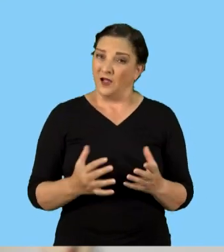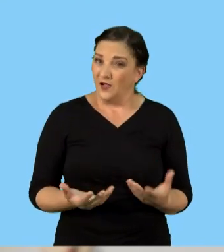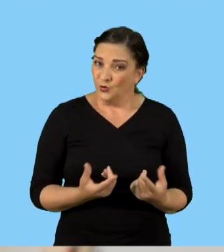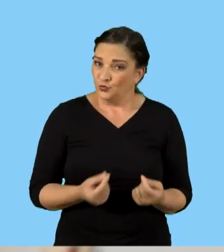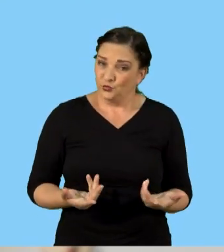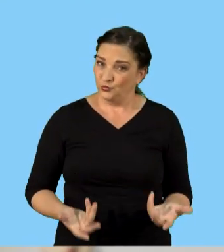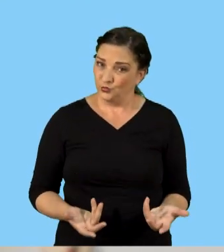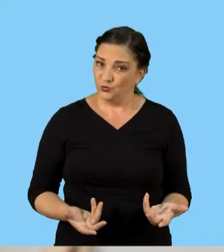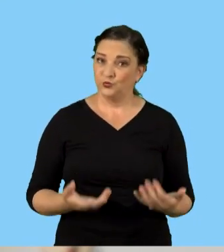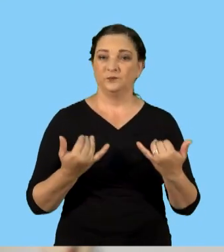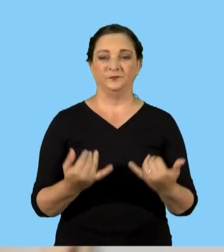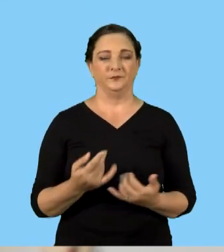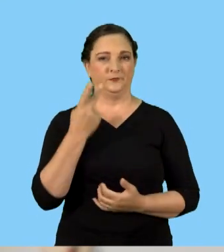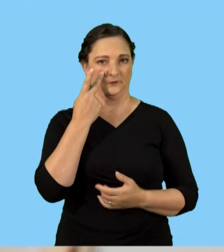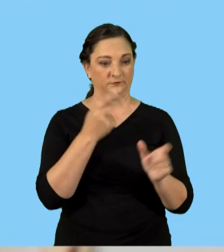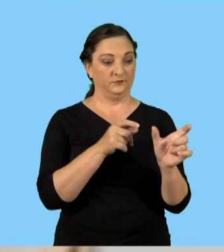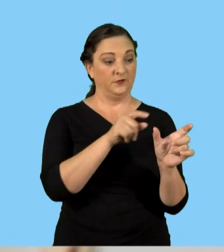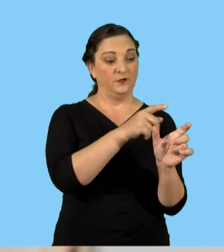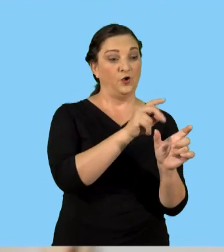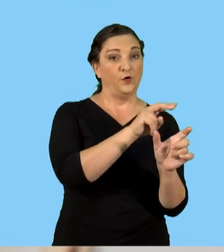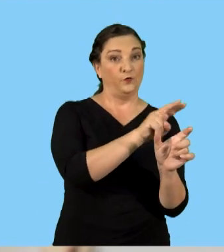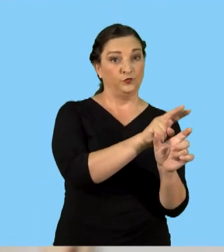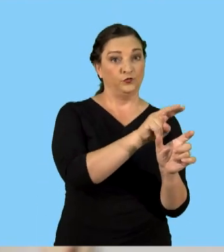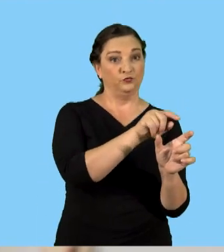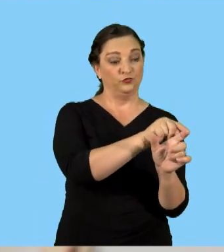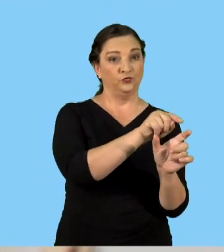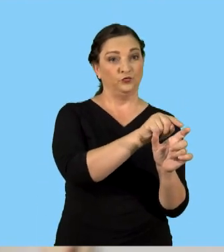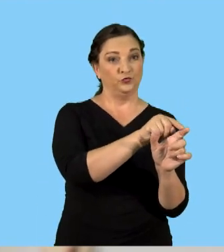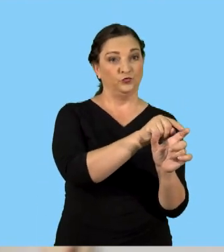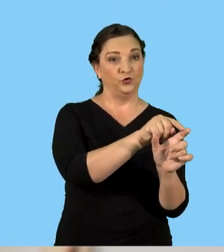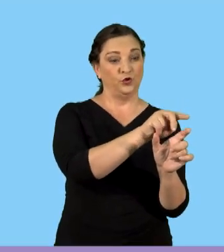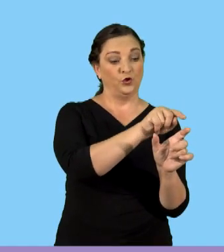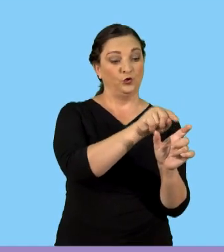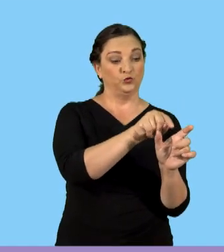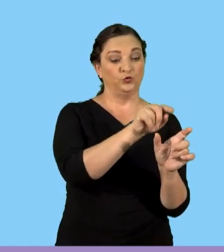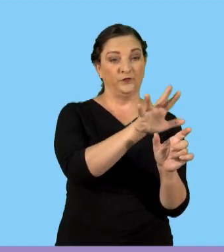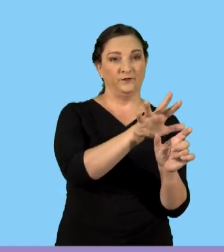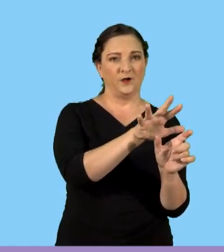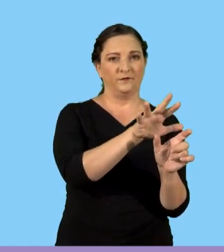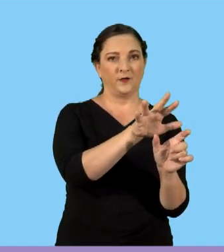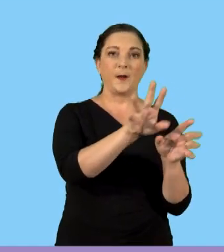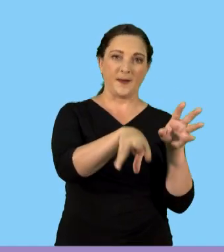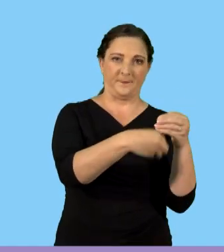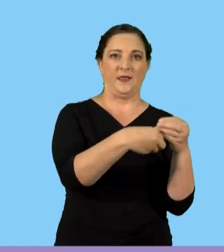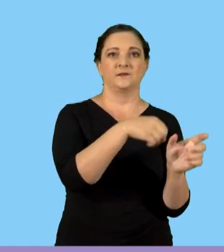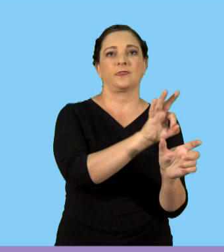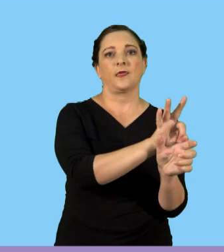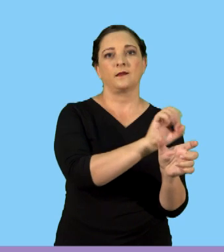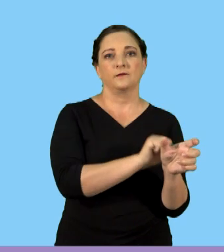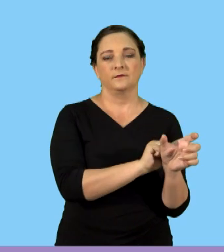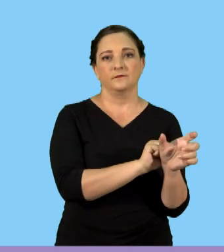move from one term to another term? From the 2 to the 5, we can see that we are adding